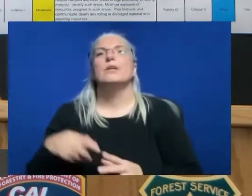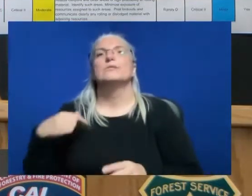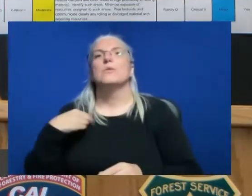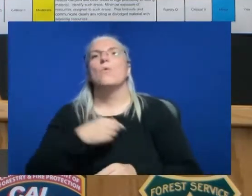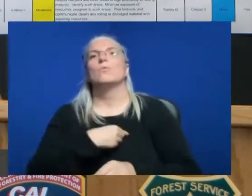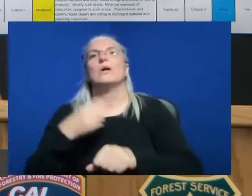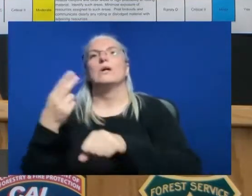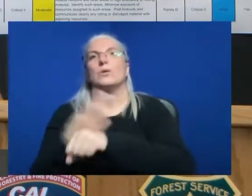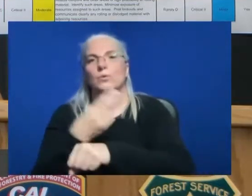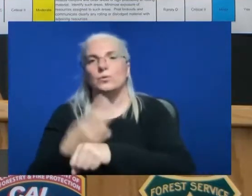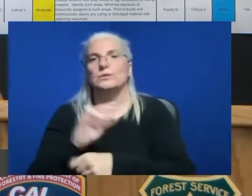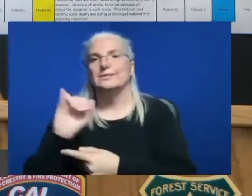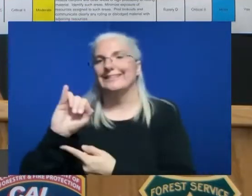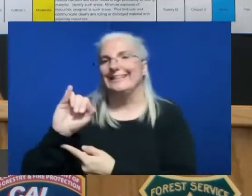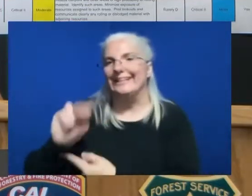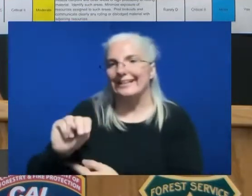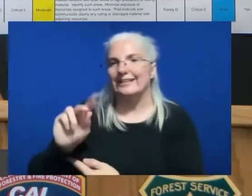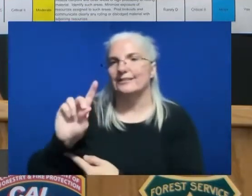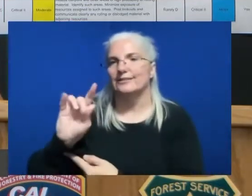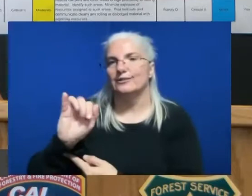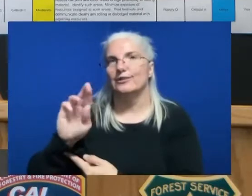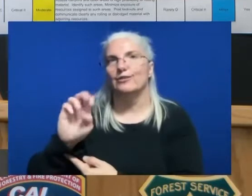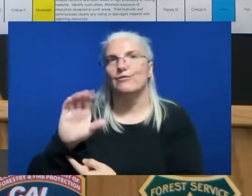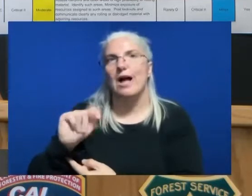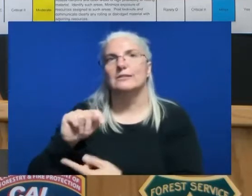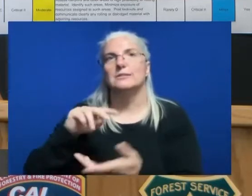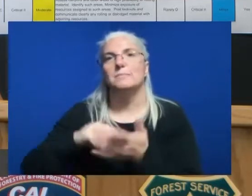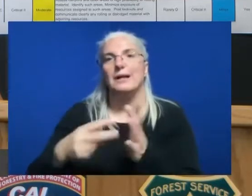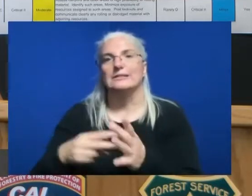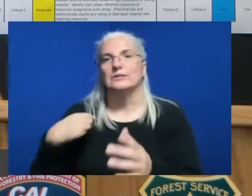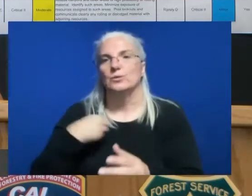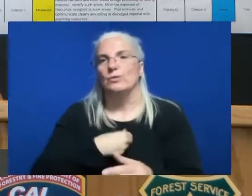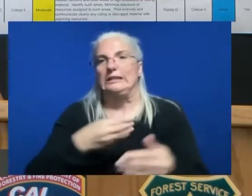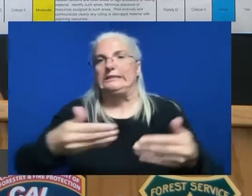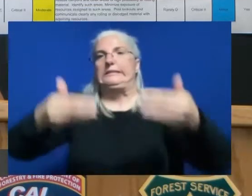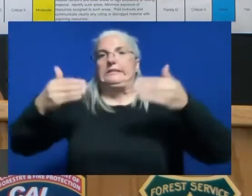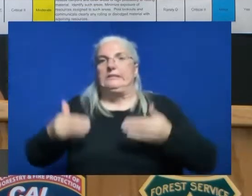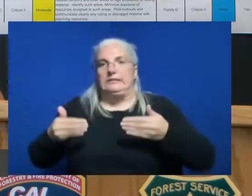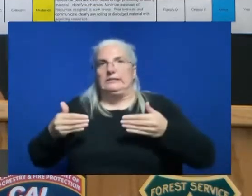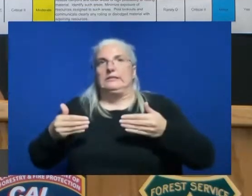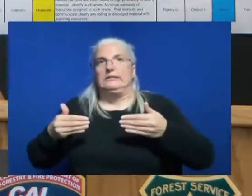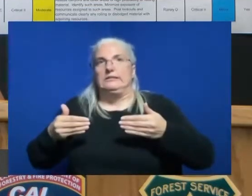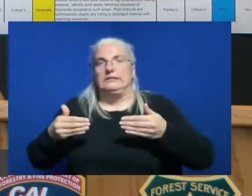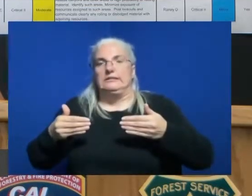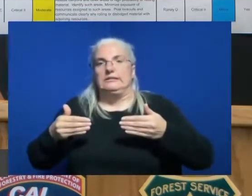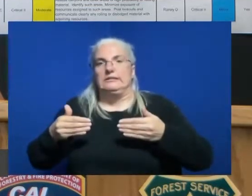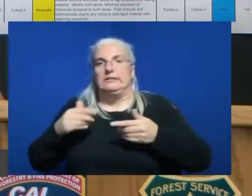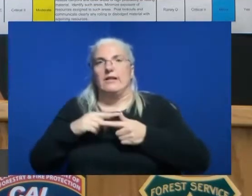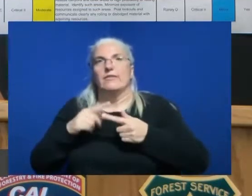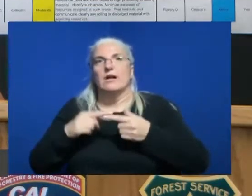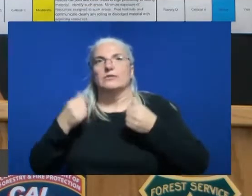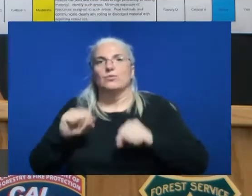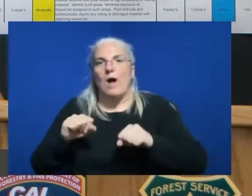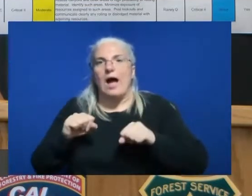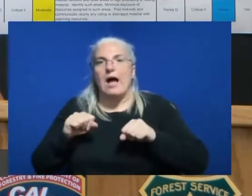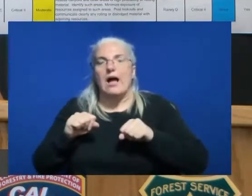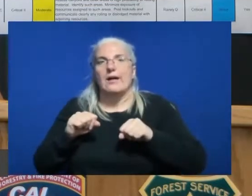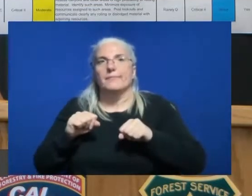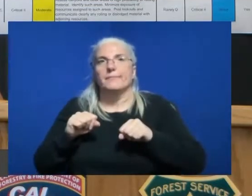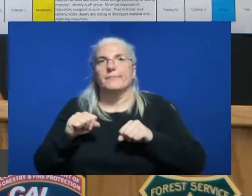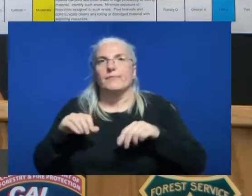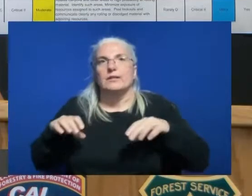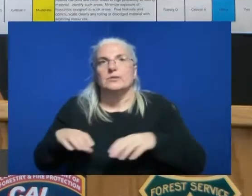that happens, at some point, you have to remove that fuel between the fire line and the main fire in order to stop